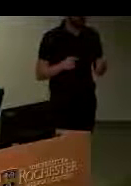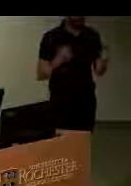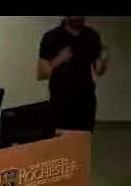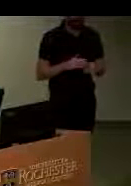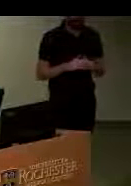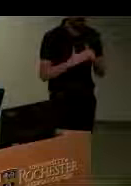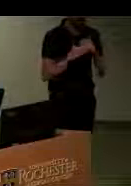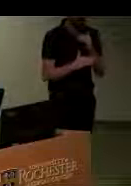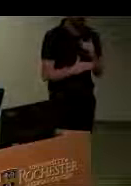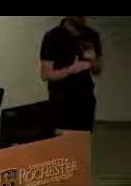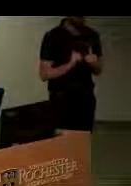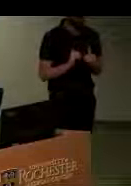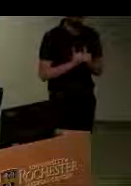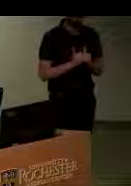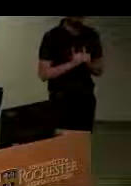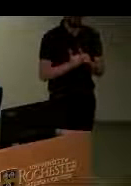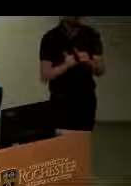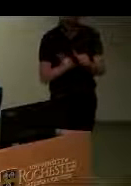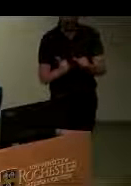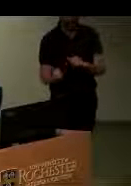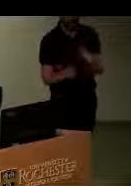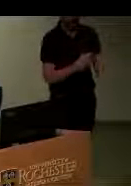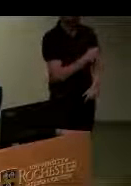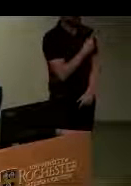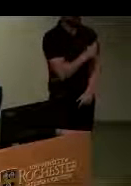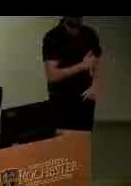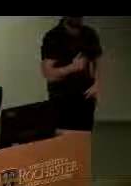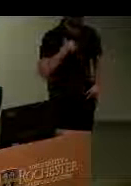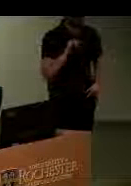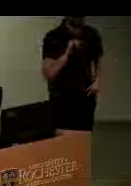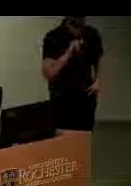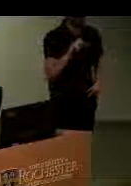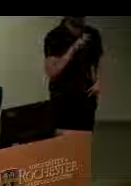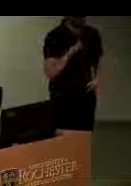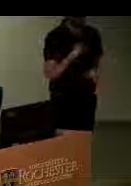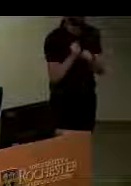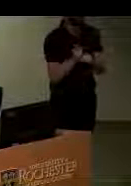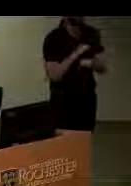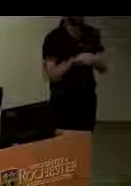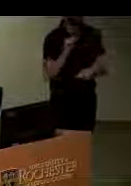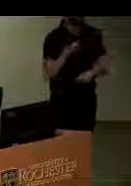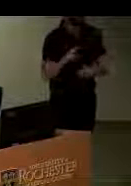floor? How come all of your patients have the Yankee ball game on their television?